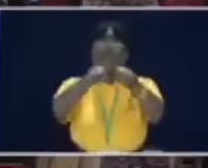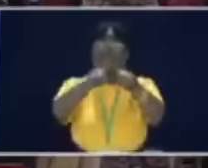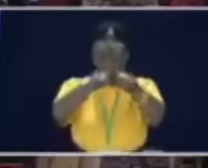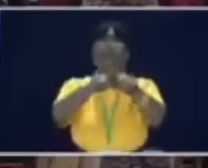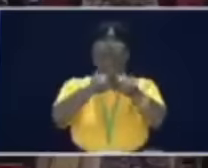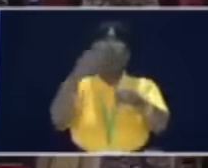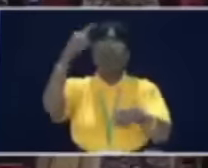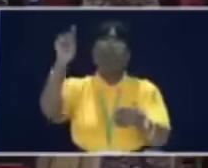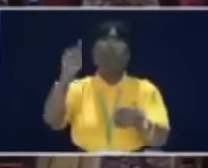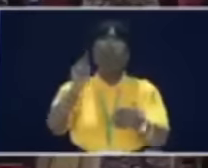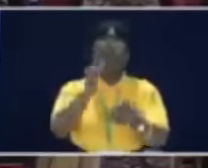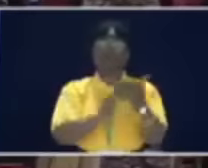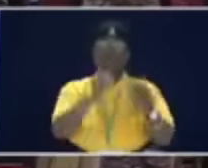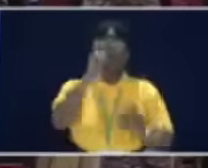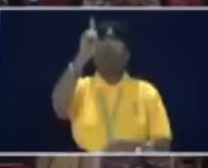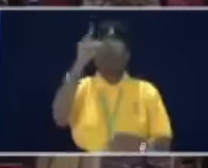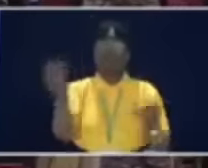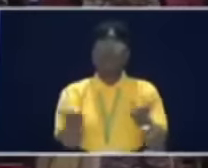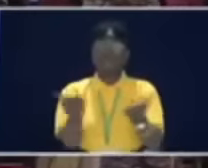For someone here tonight,